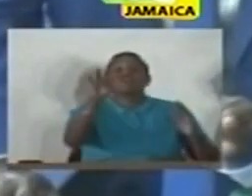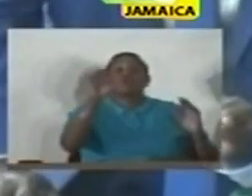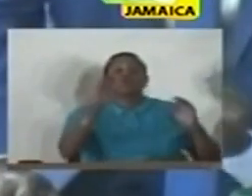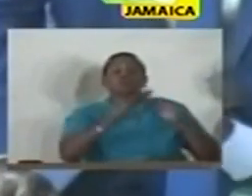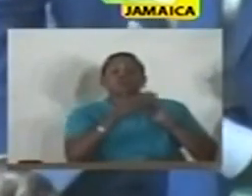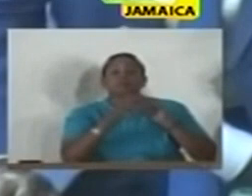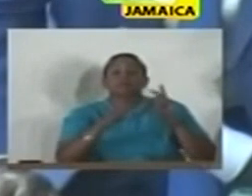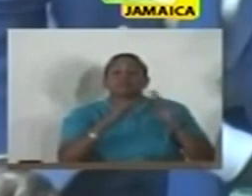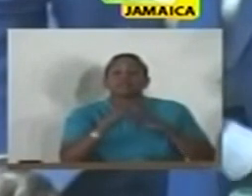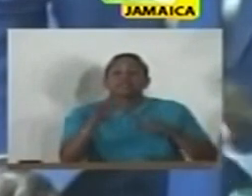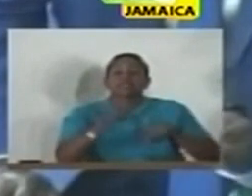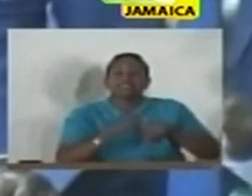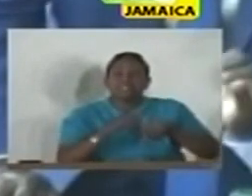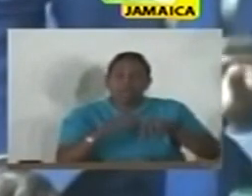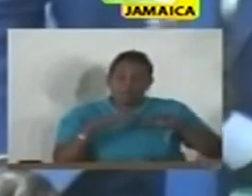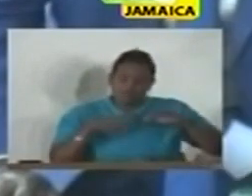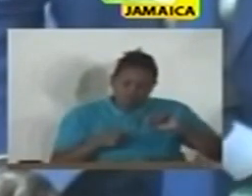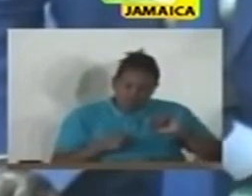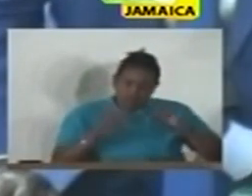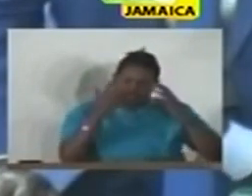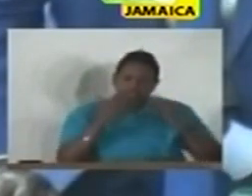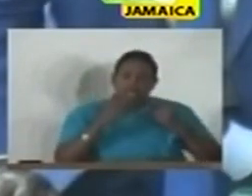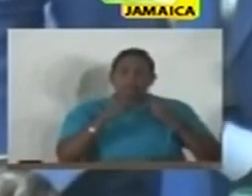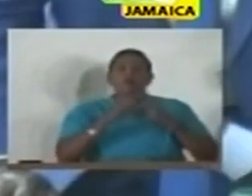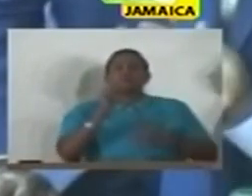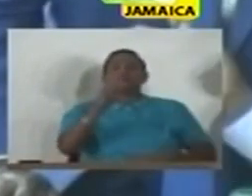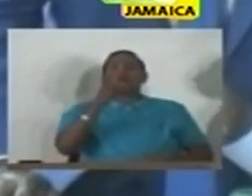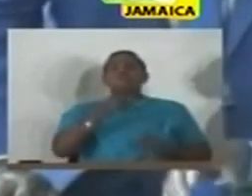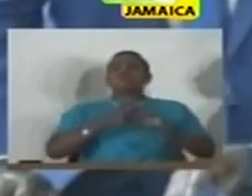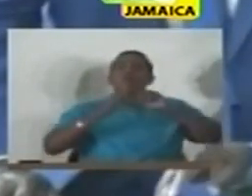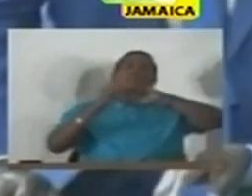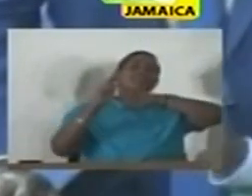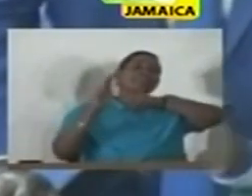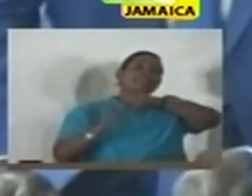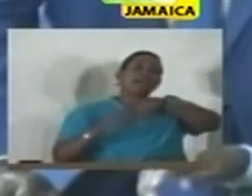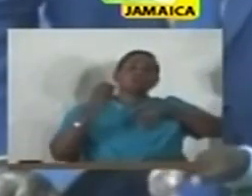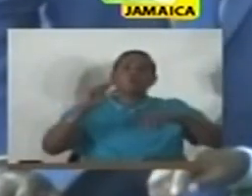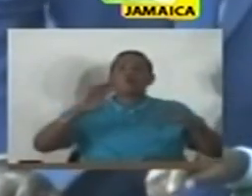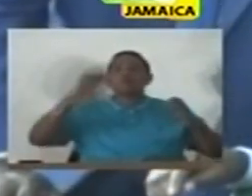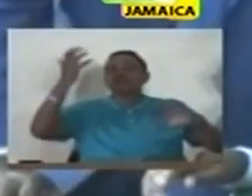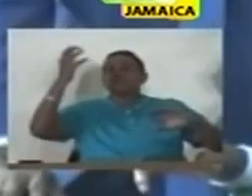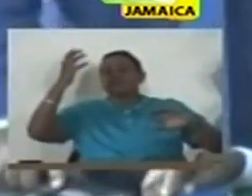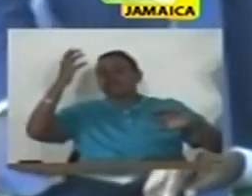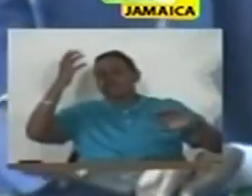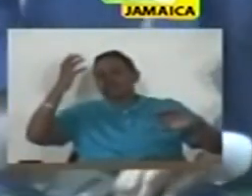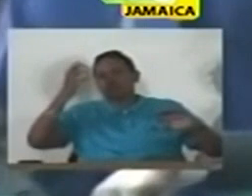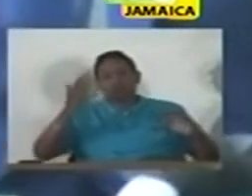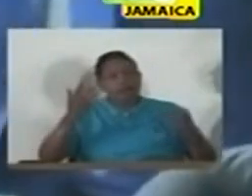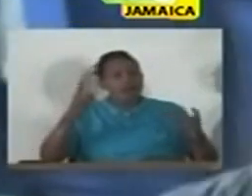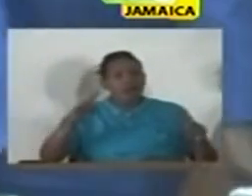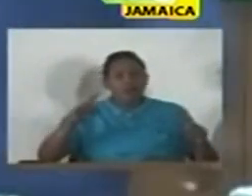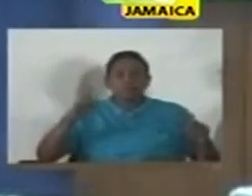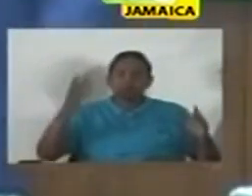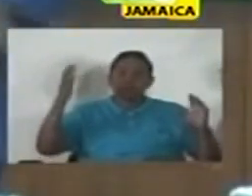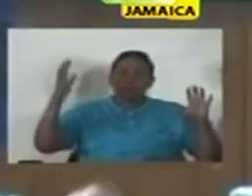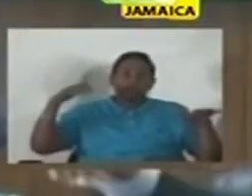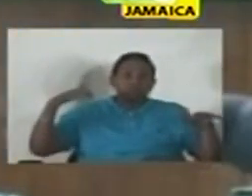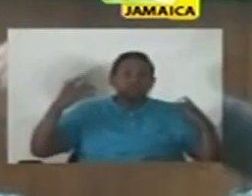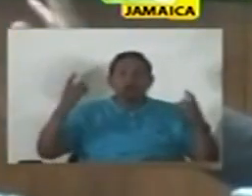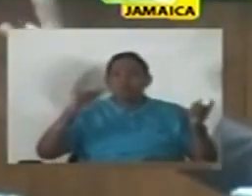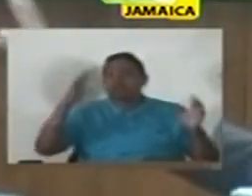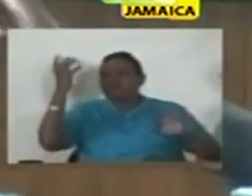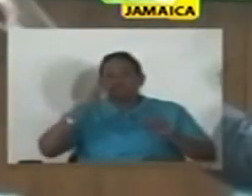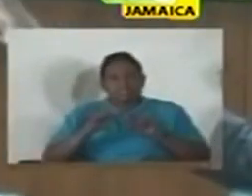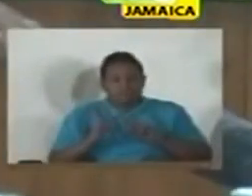their time of grief, as well as recovery from natural or man-made disasters. Under the Short-Term Poverty Intervention